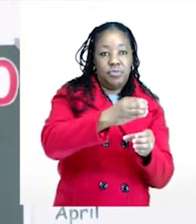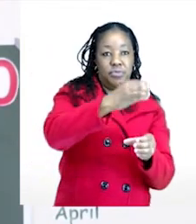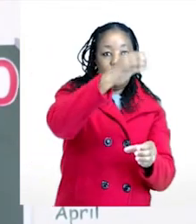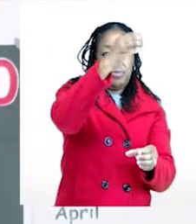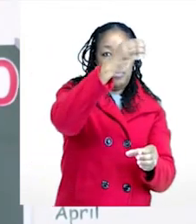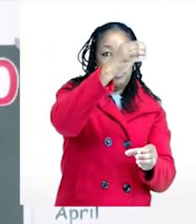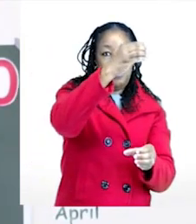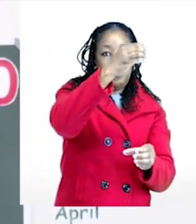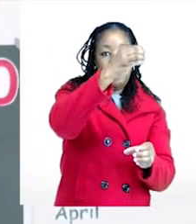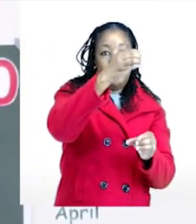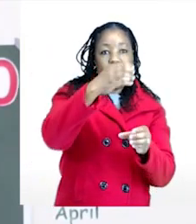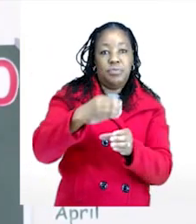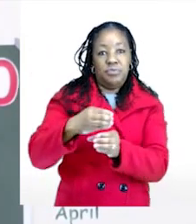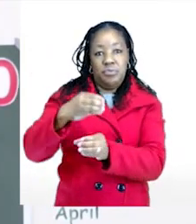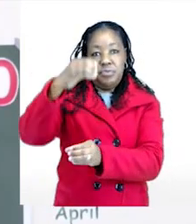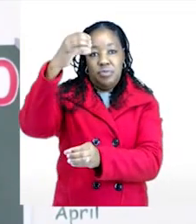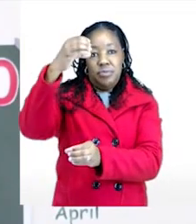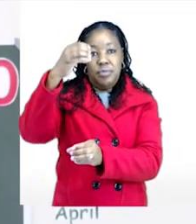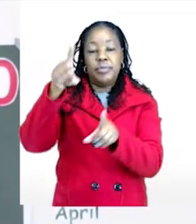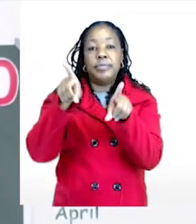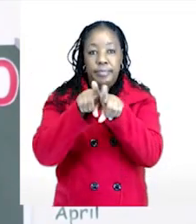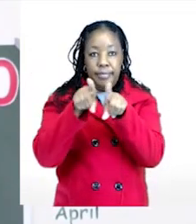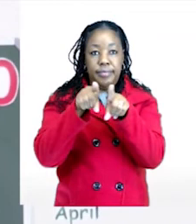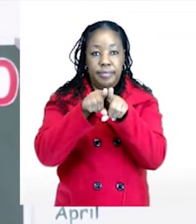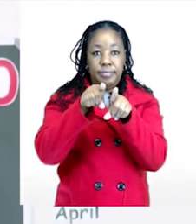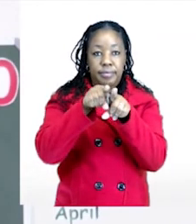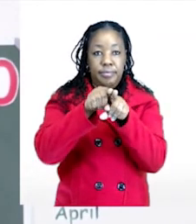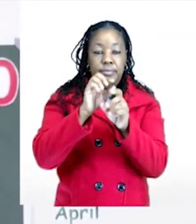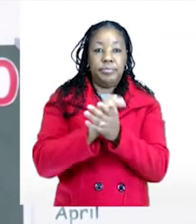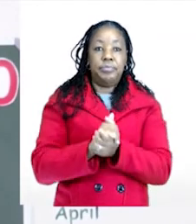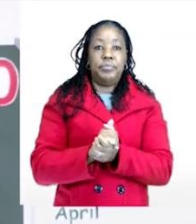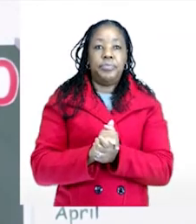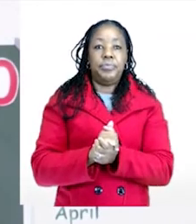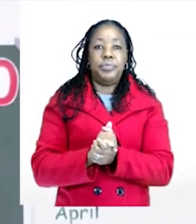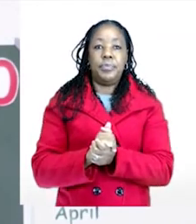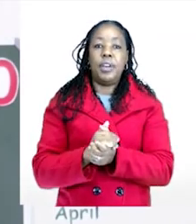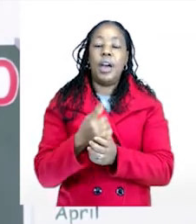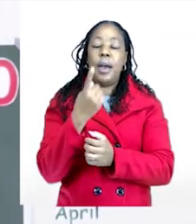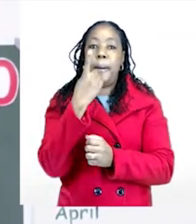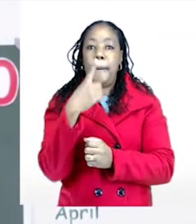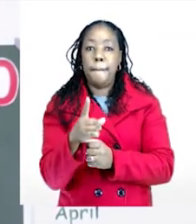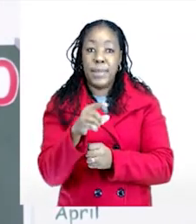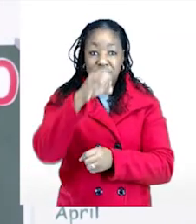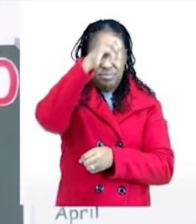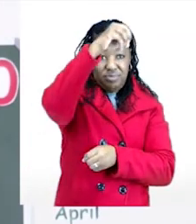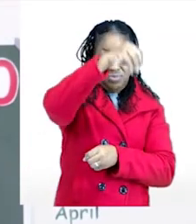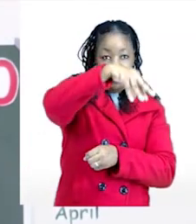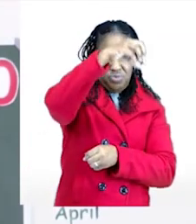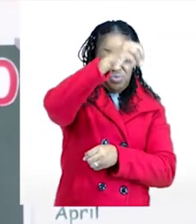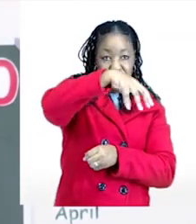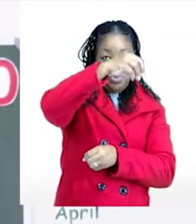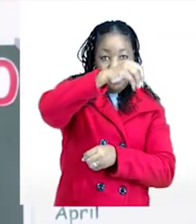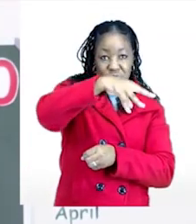both have the same black lids on, but there is something different if we